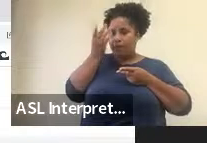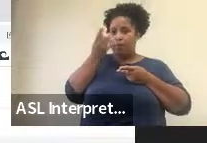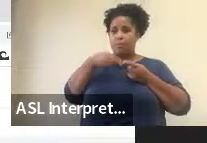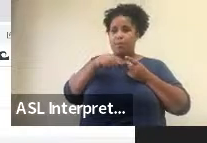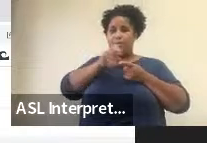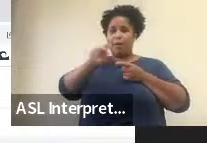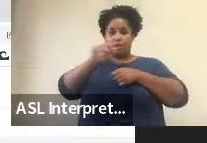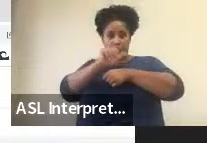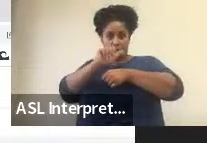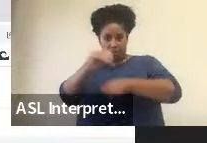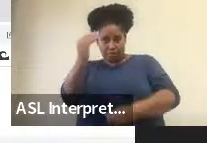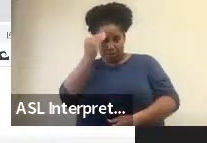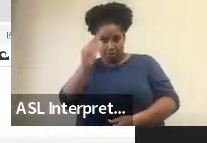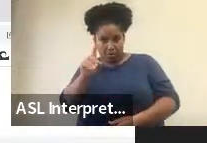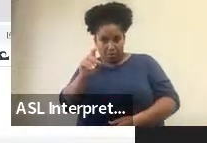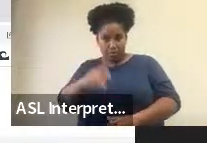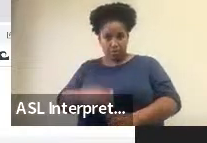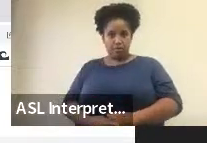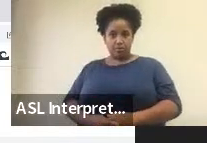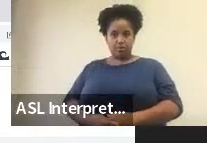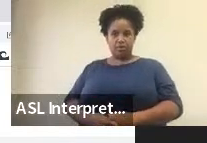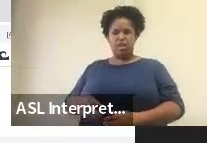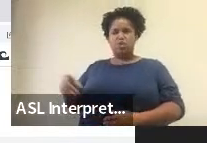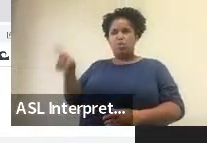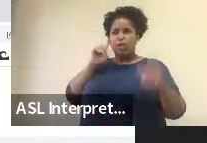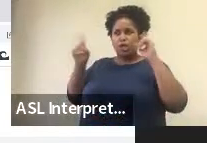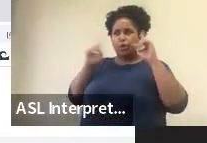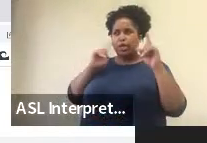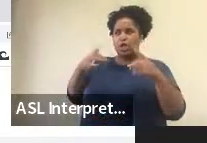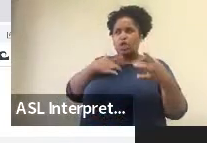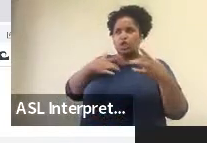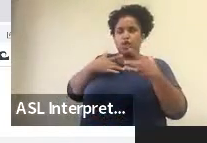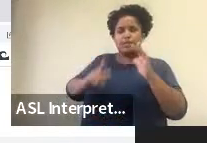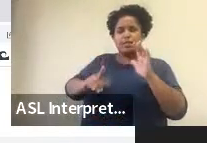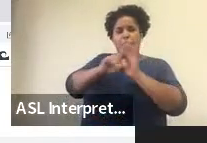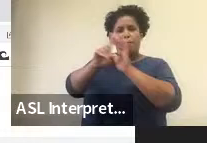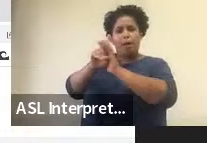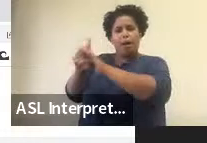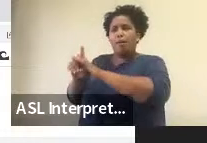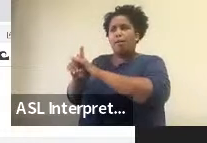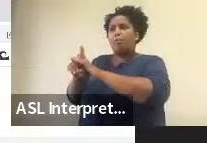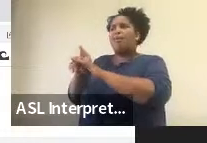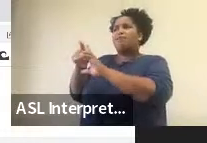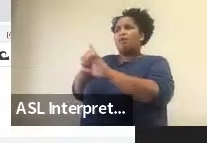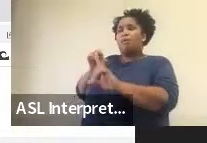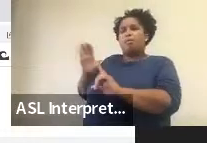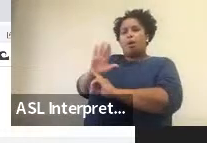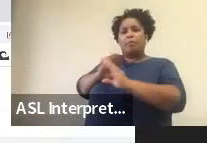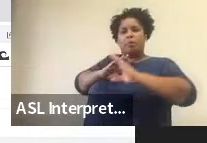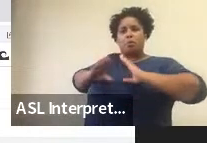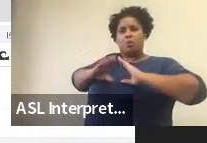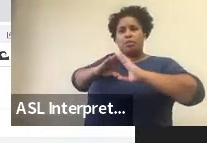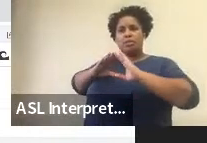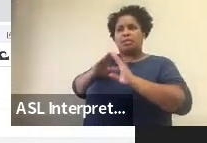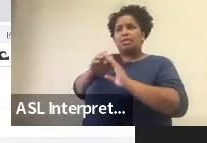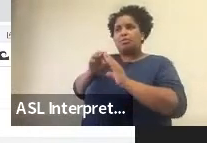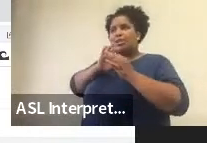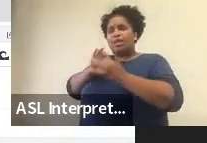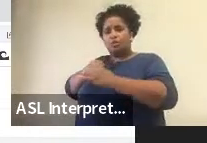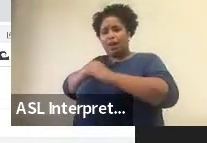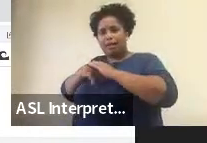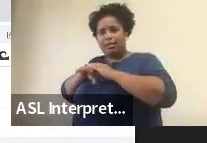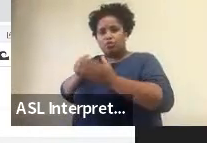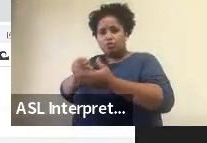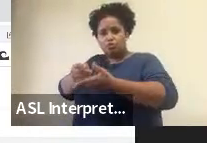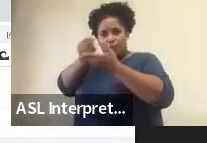to work? And what are you hearing? What concerns are you hearing from the community about access to